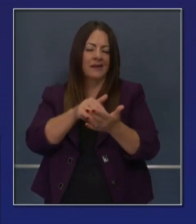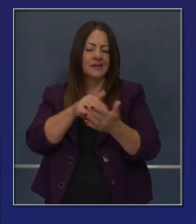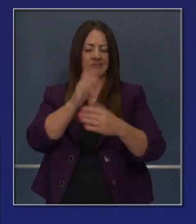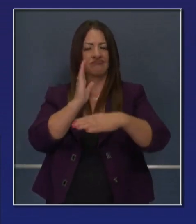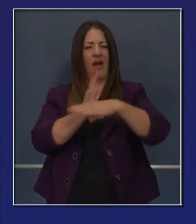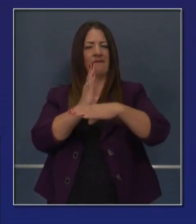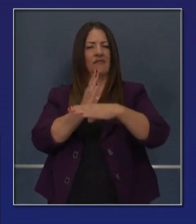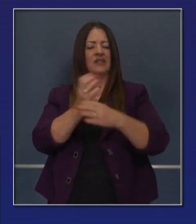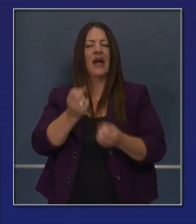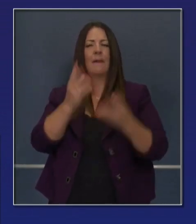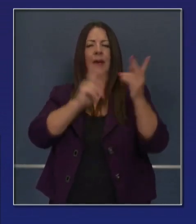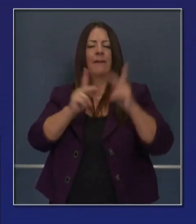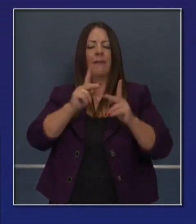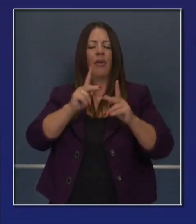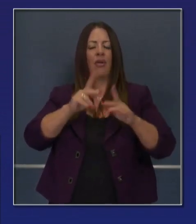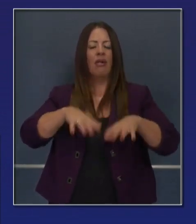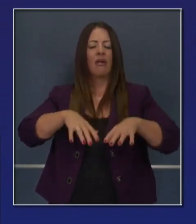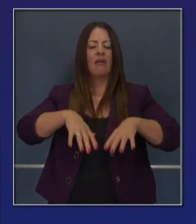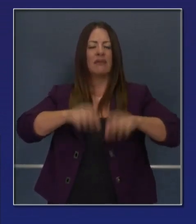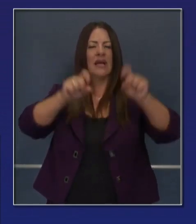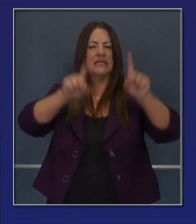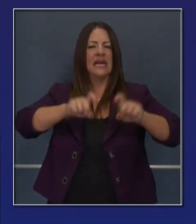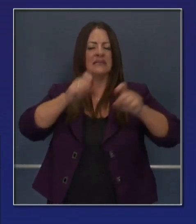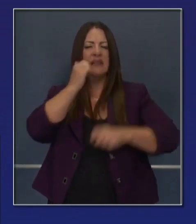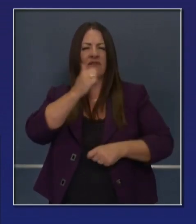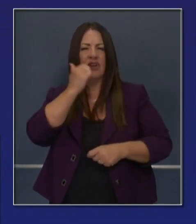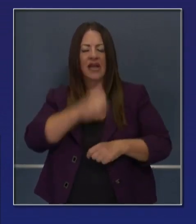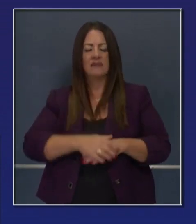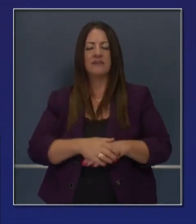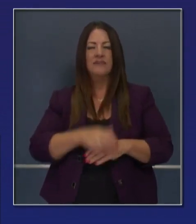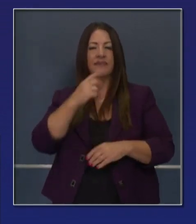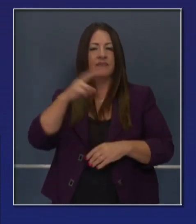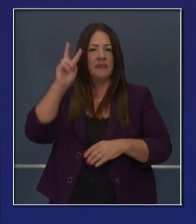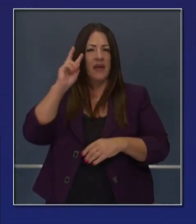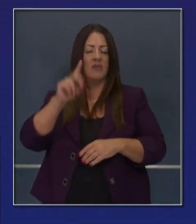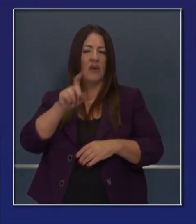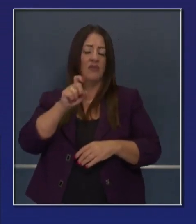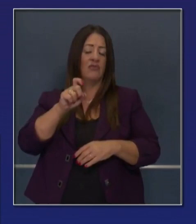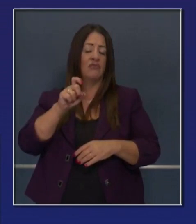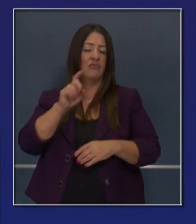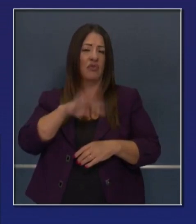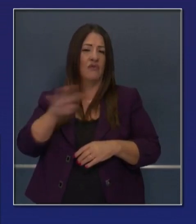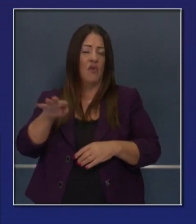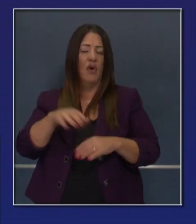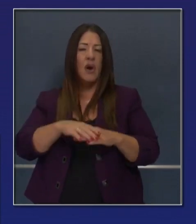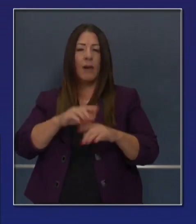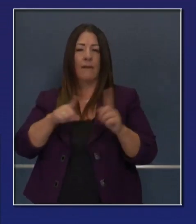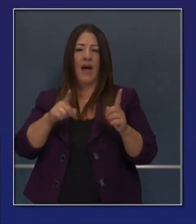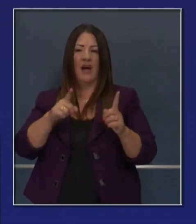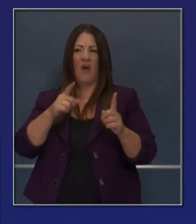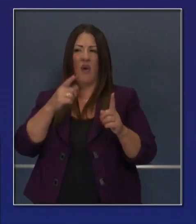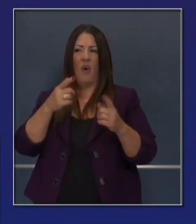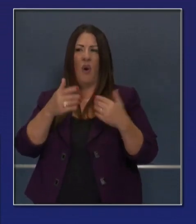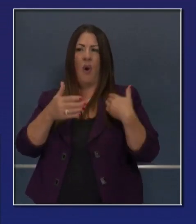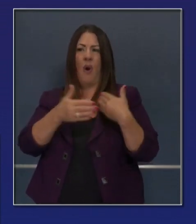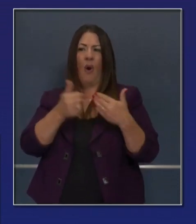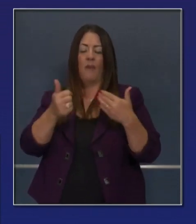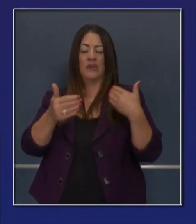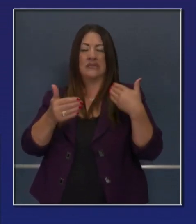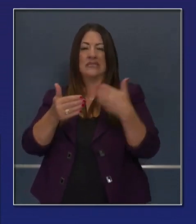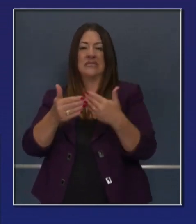Average number of daily tests was 144,000. Yesterday, we got just shy of 200,000